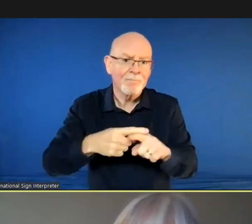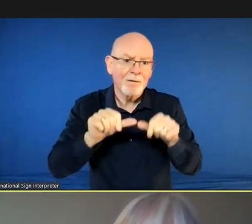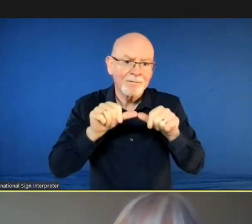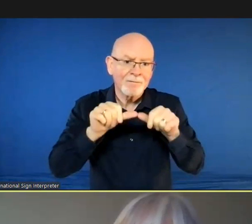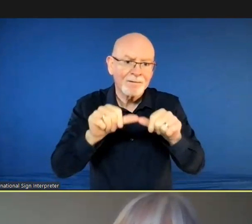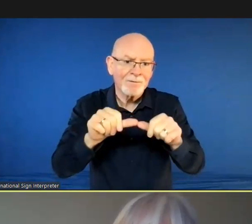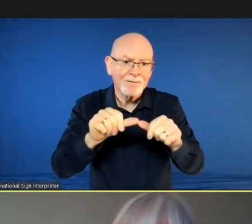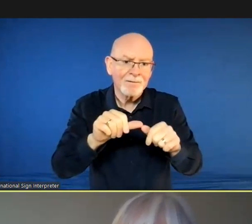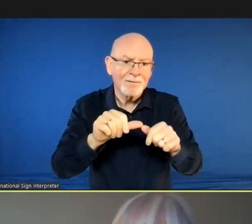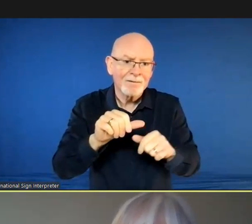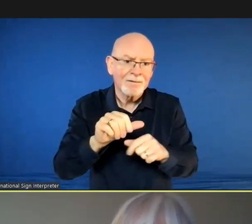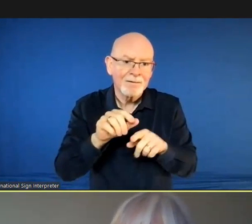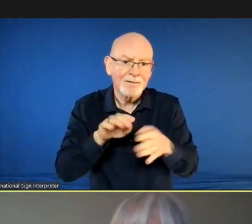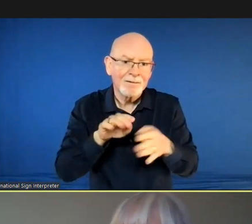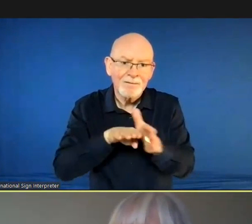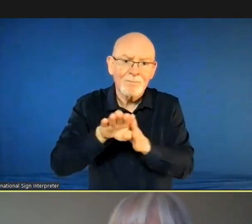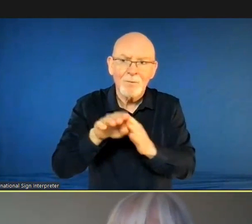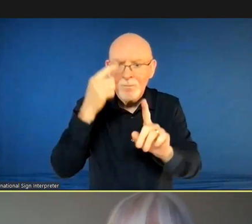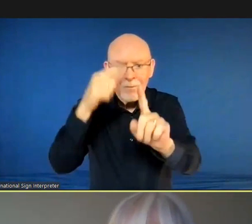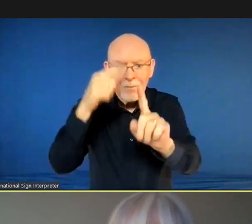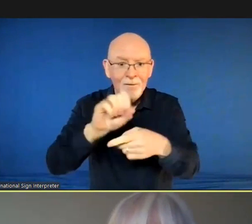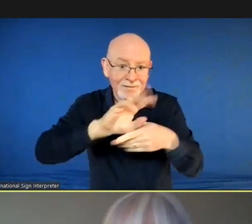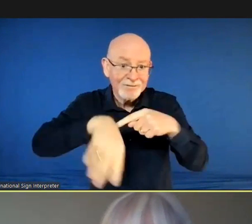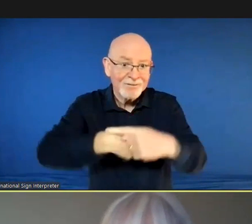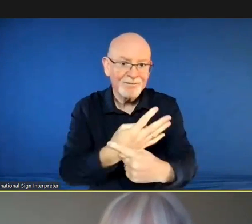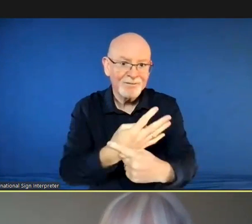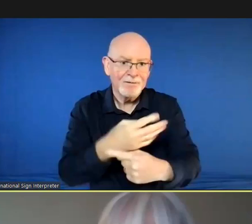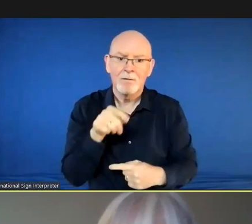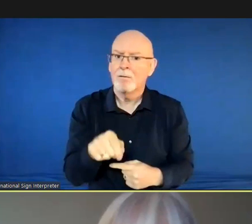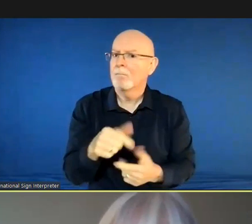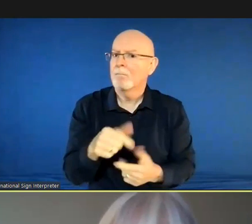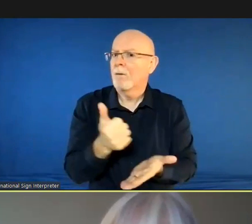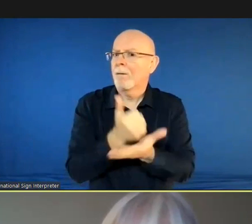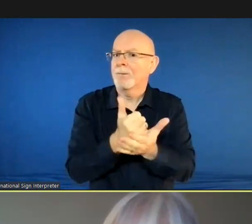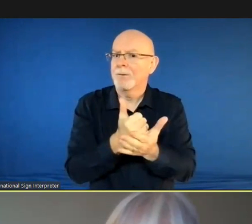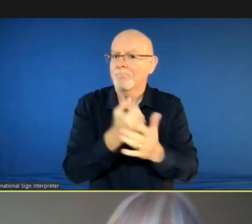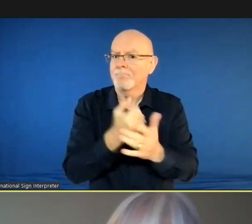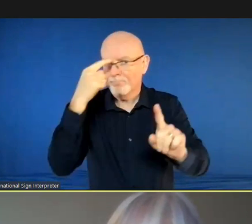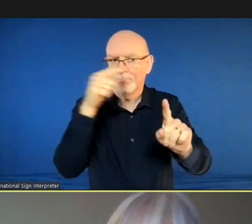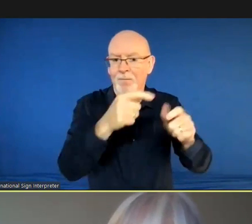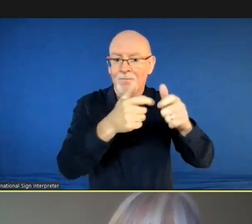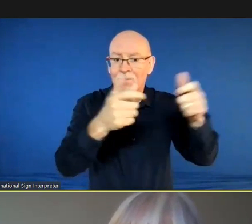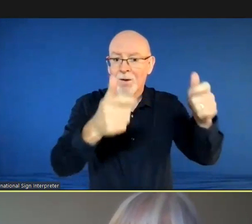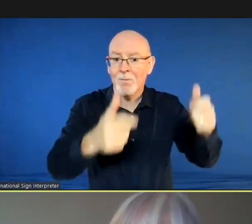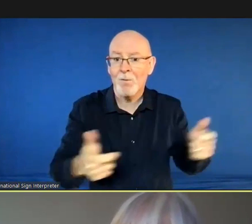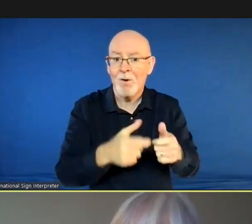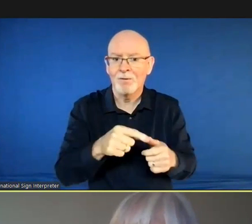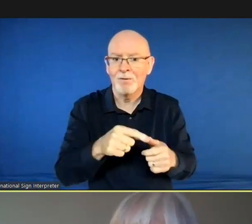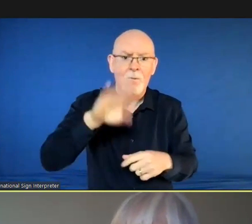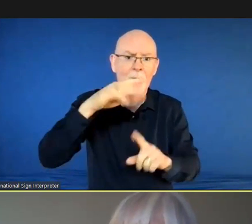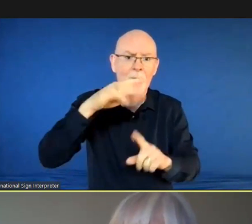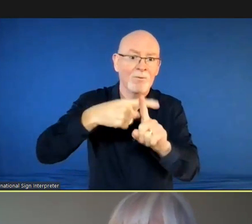unfortunately, we don't have to look very far to see that there's still a huge amount to do to make these